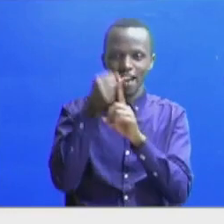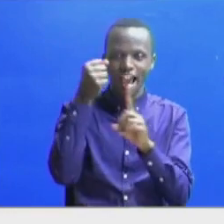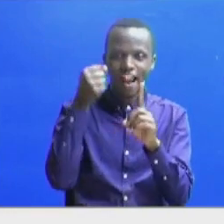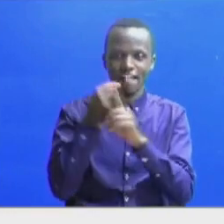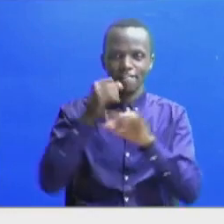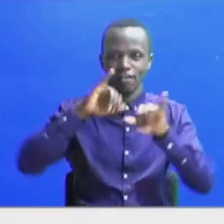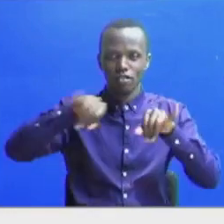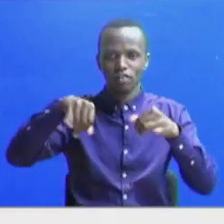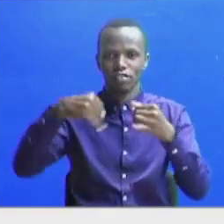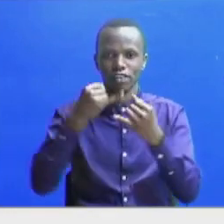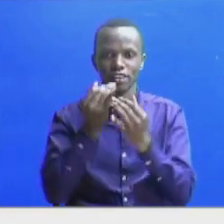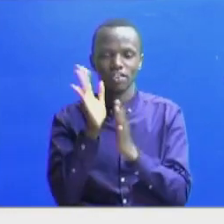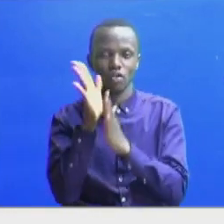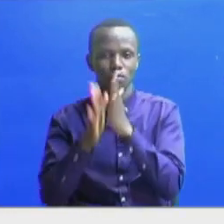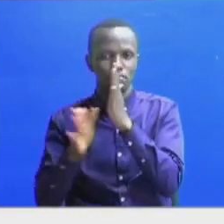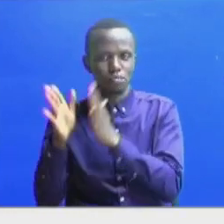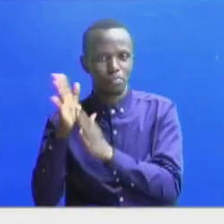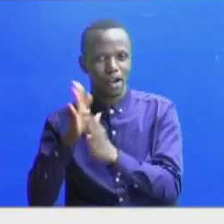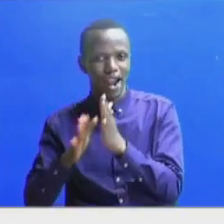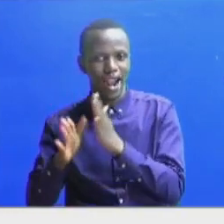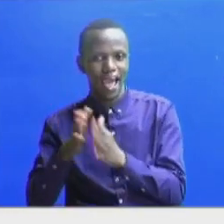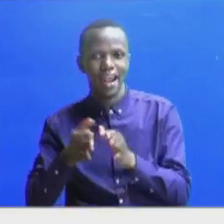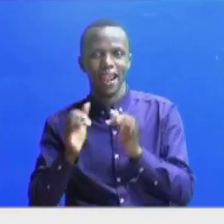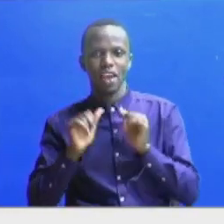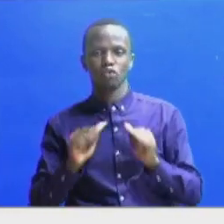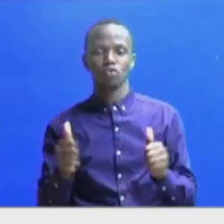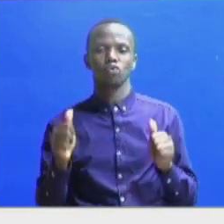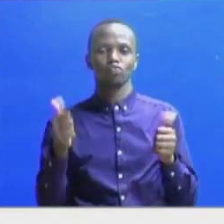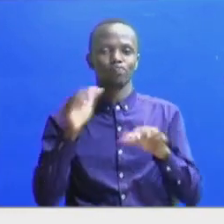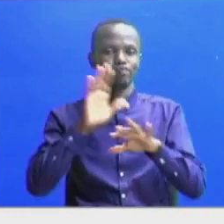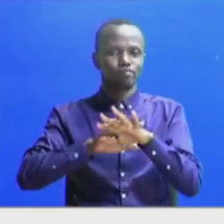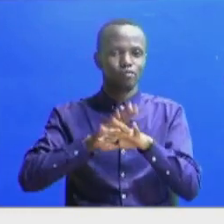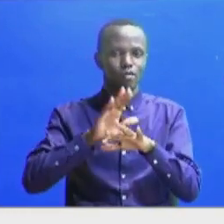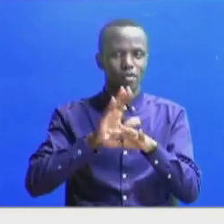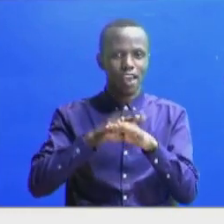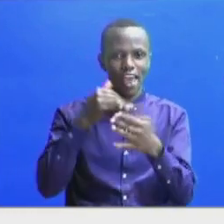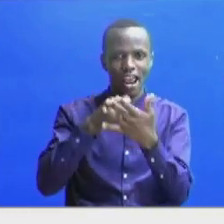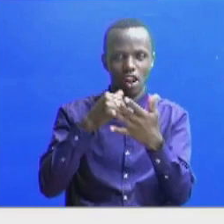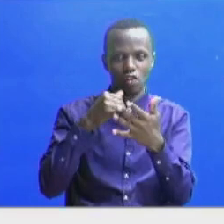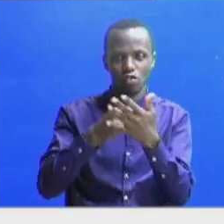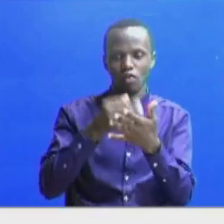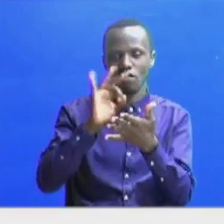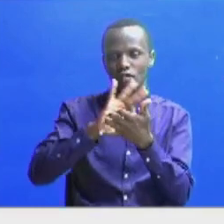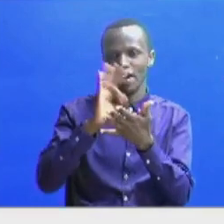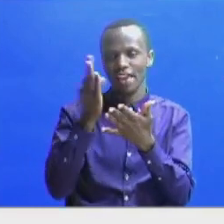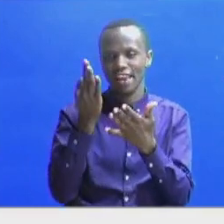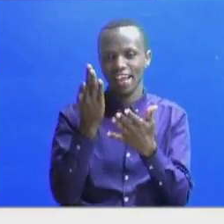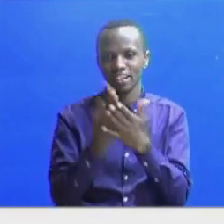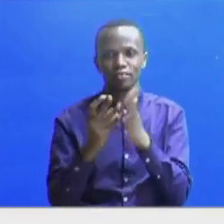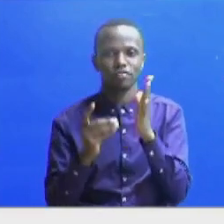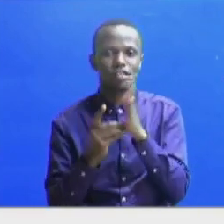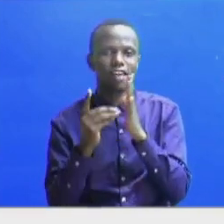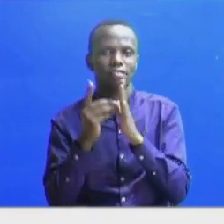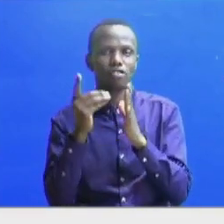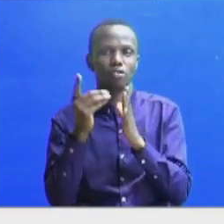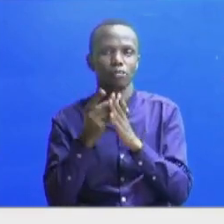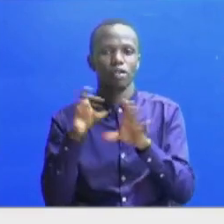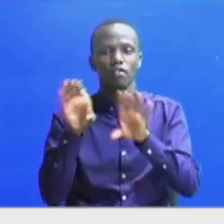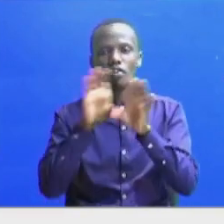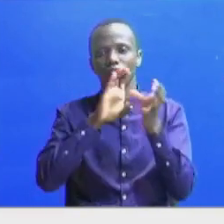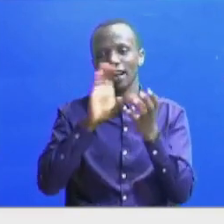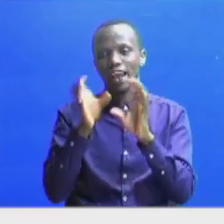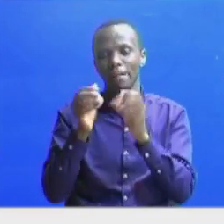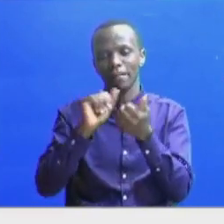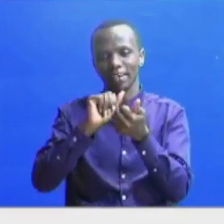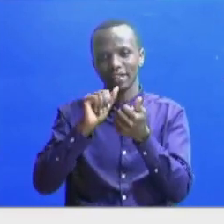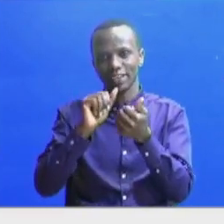international financial structure that is fair, inclusive, and capable of financing sustainable development and climate action. Let's